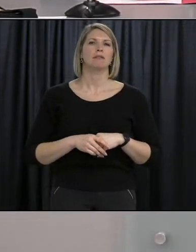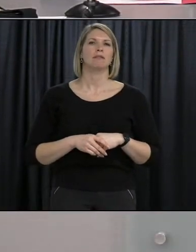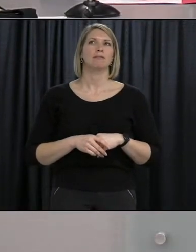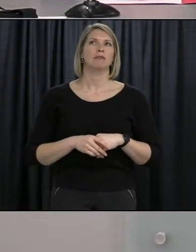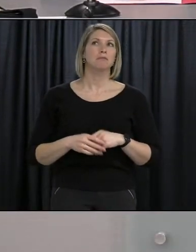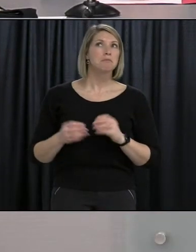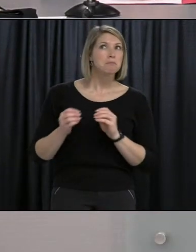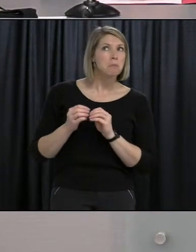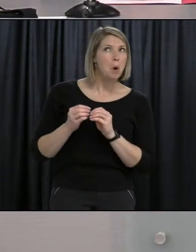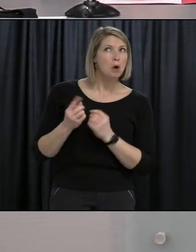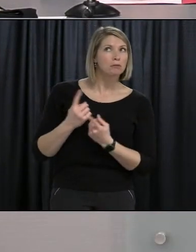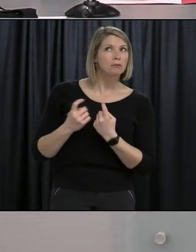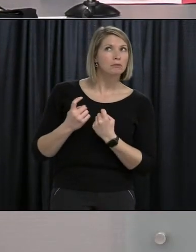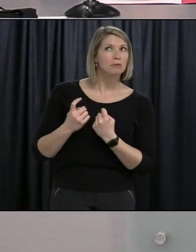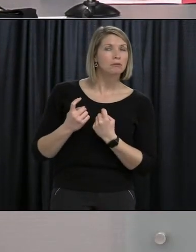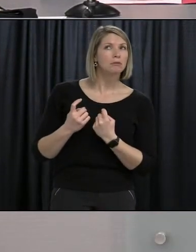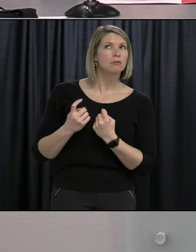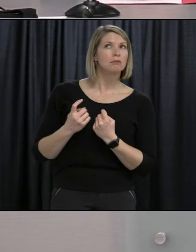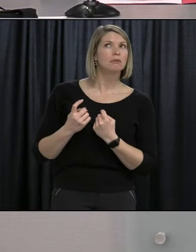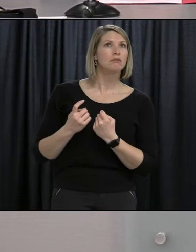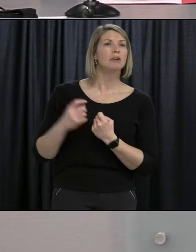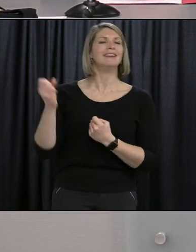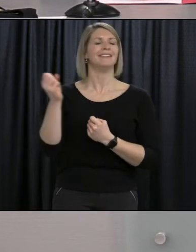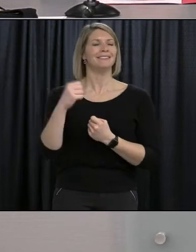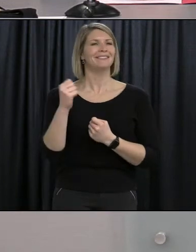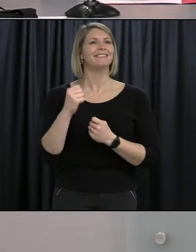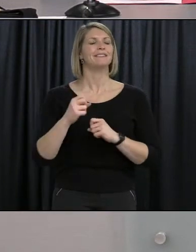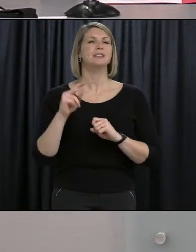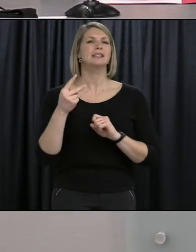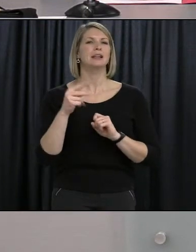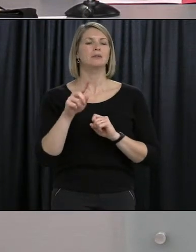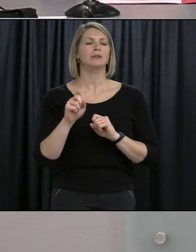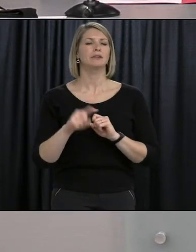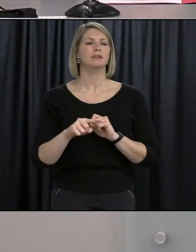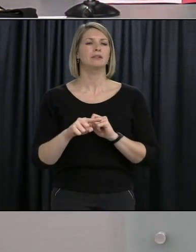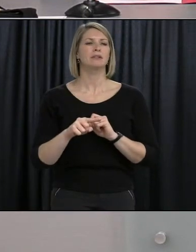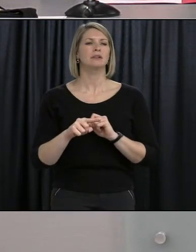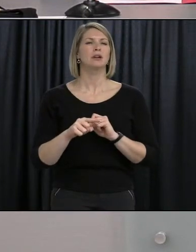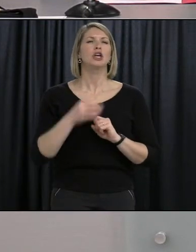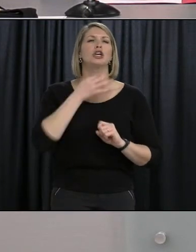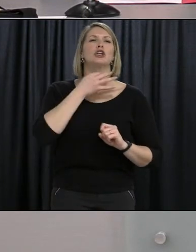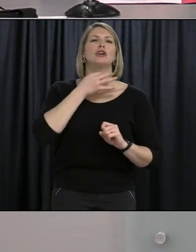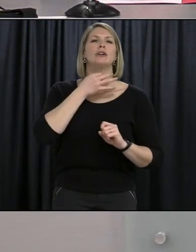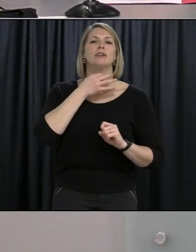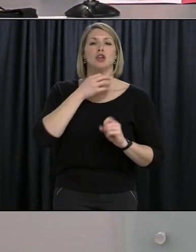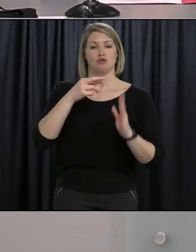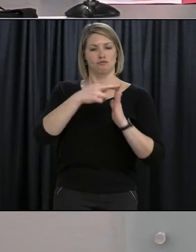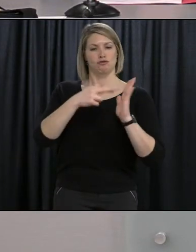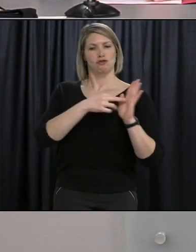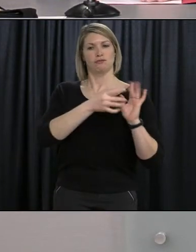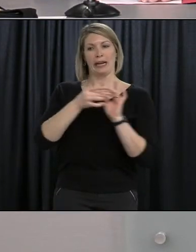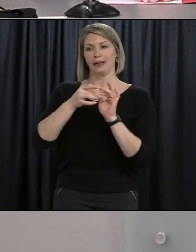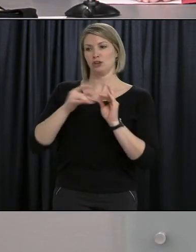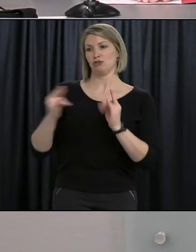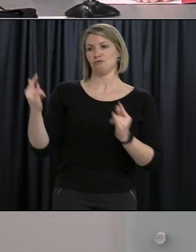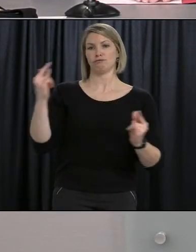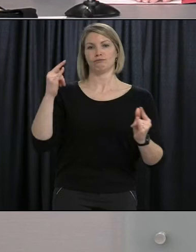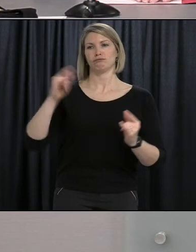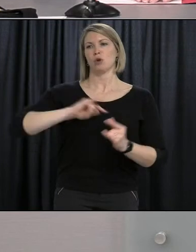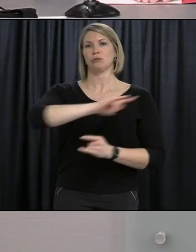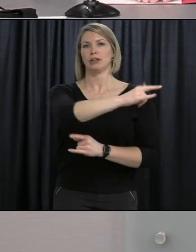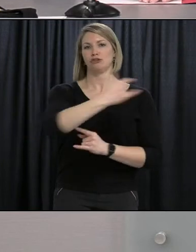Do you have a follow-up, Sarah? Oh, should we expect changes for rotational workers? To their